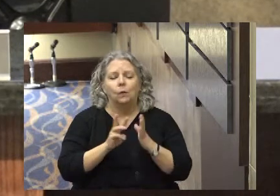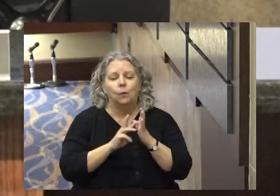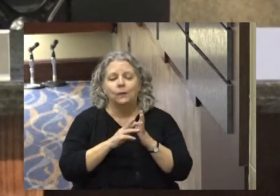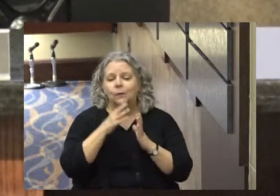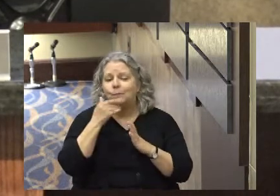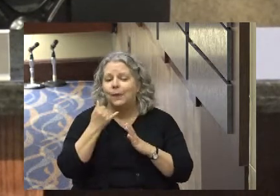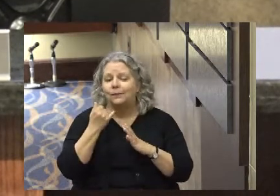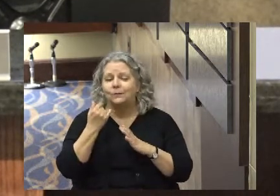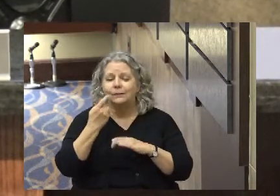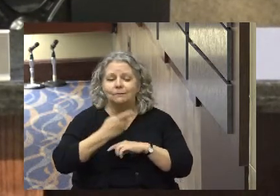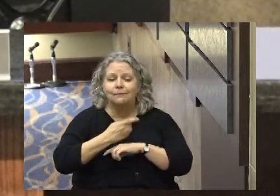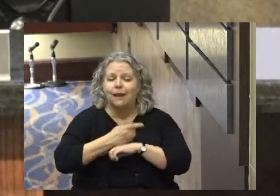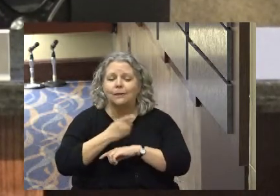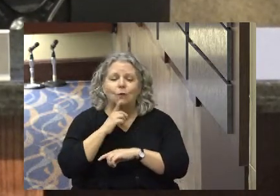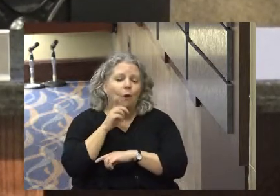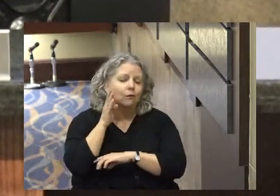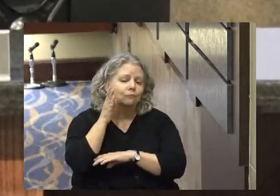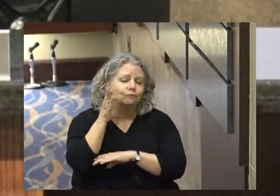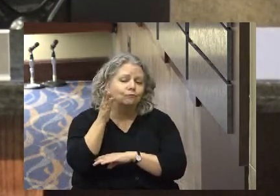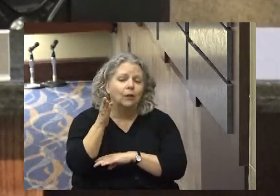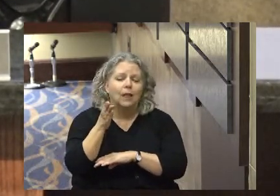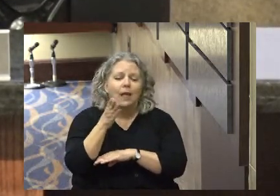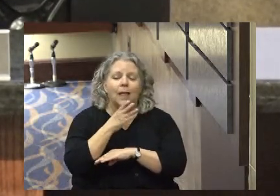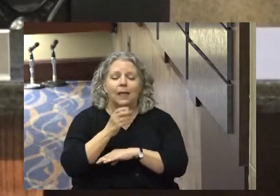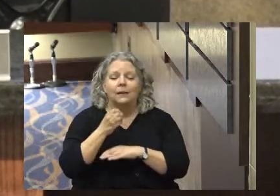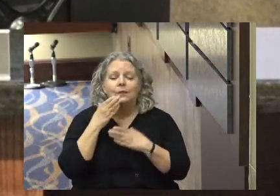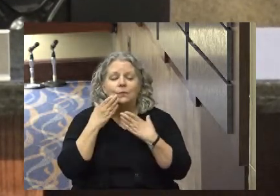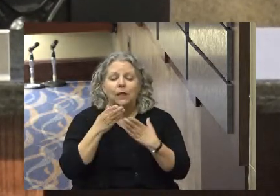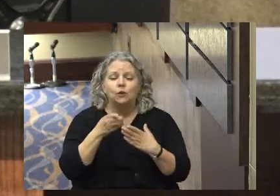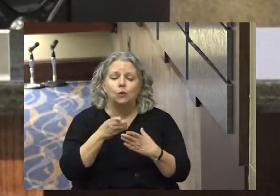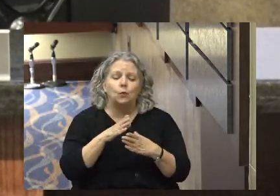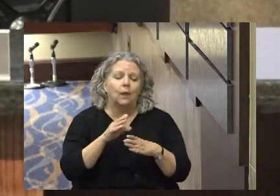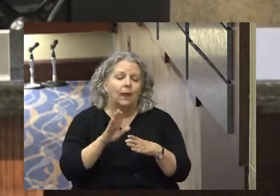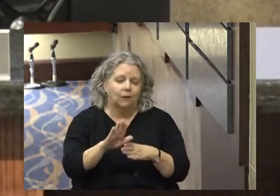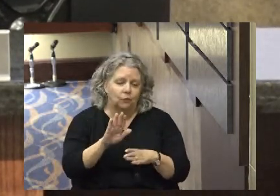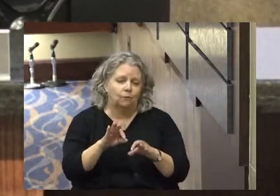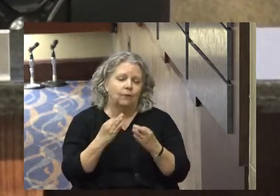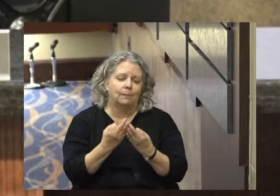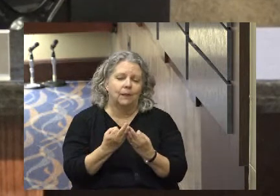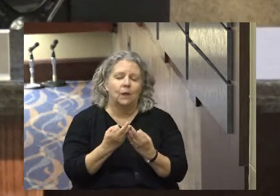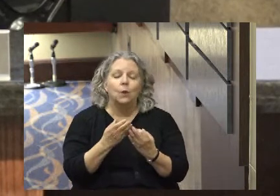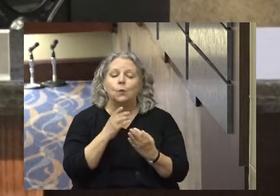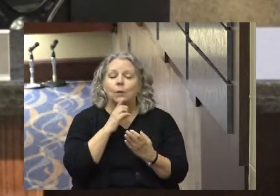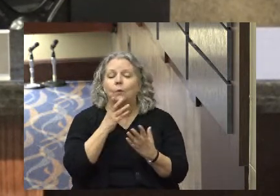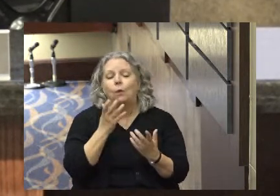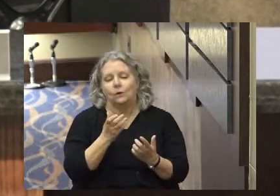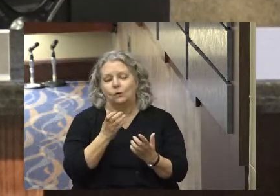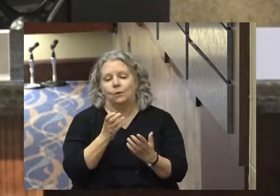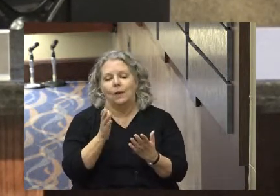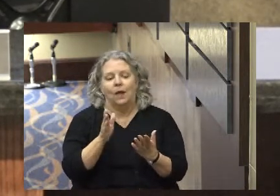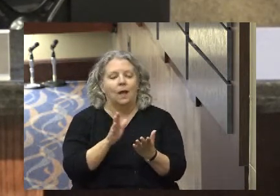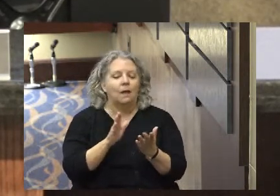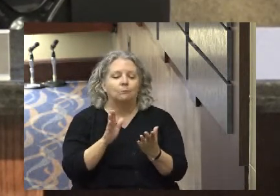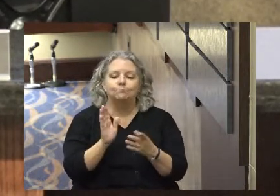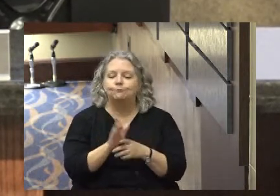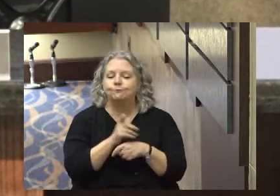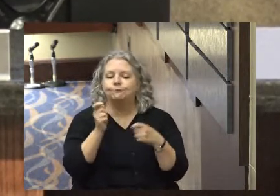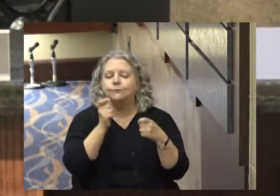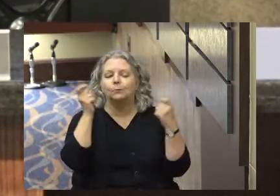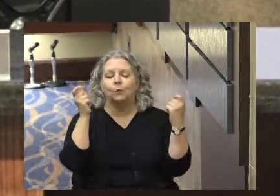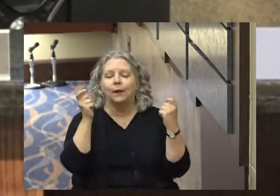family. And so with that, just want to celebrate you. Good days ahead.